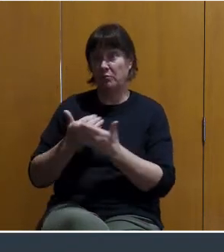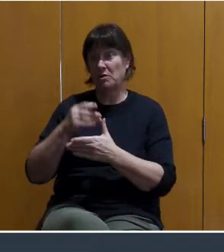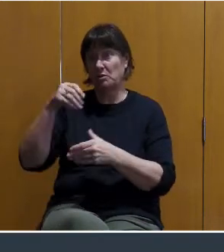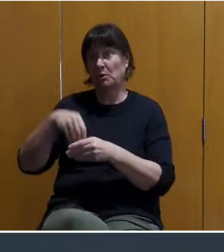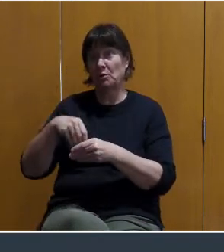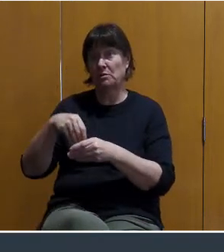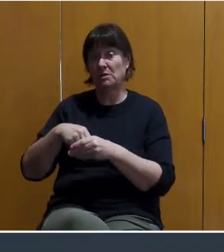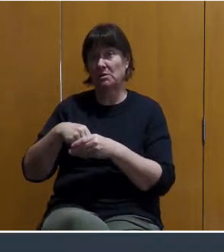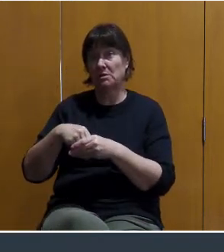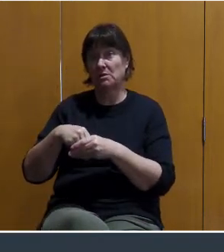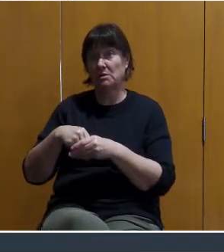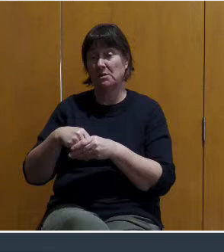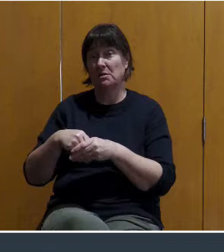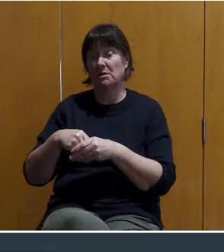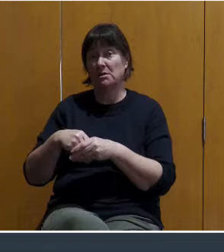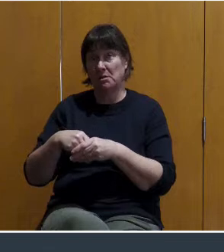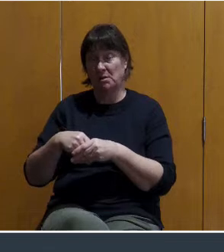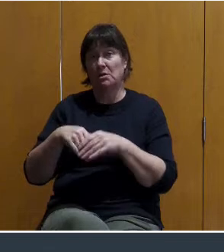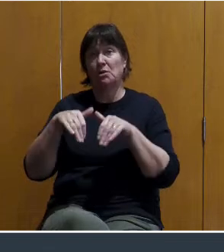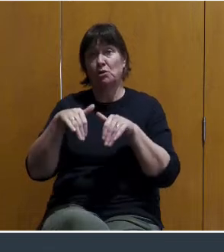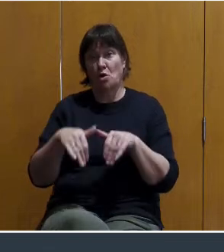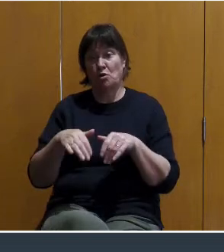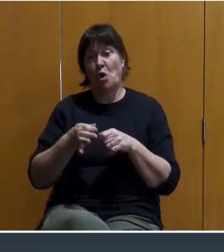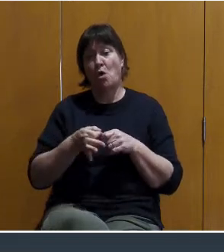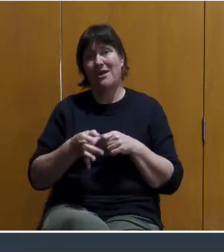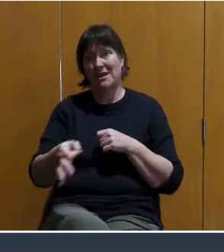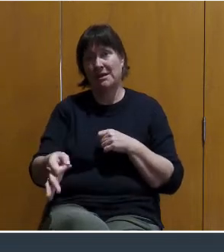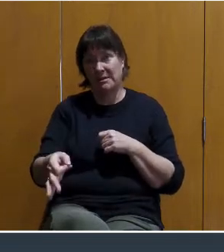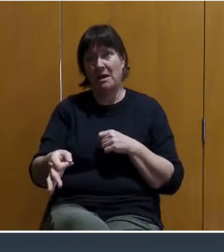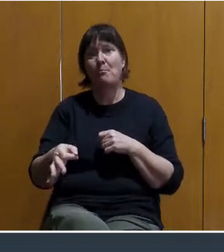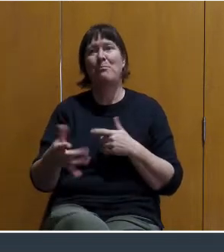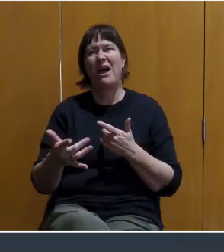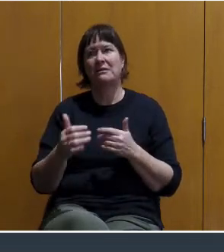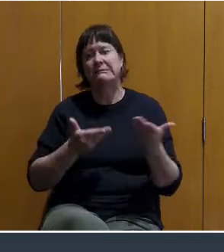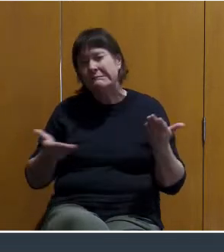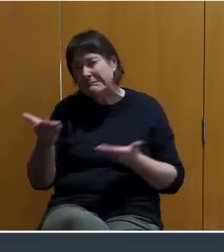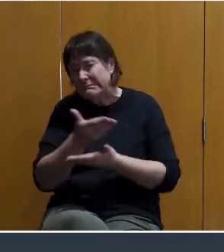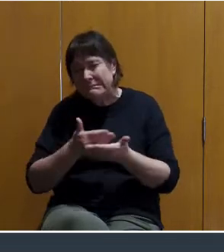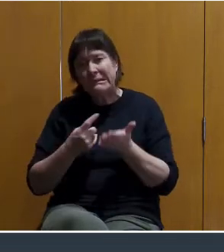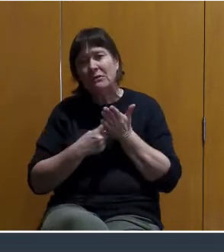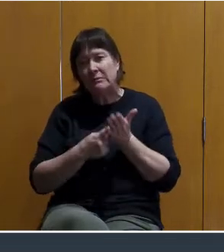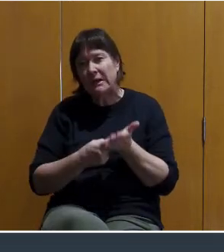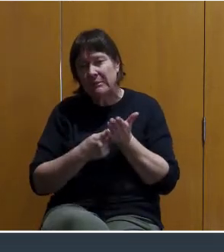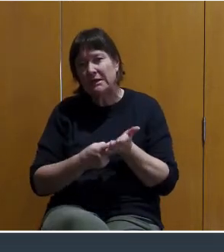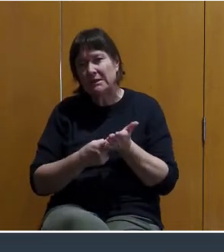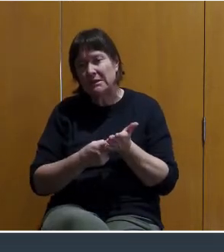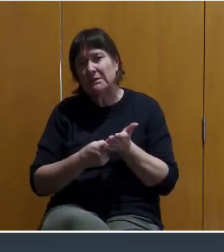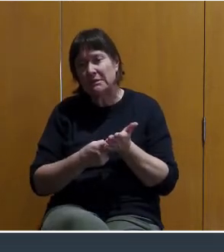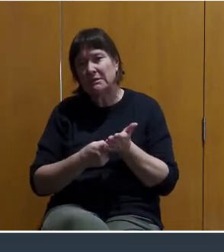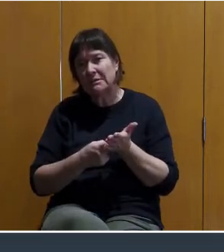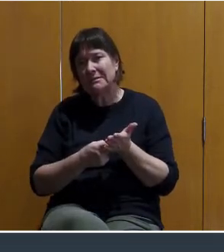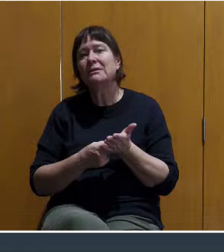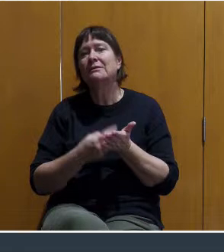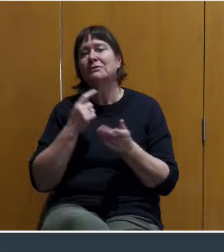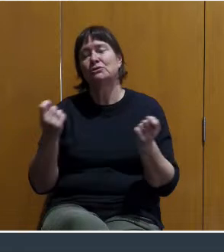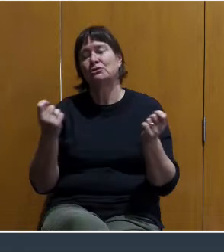include dogs on lead in that area, but after that, the recommendation, after the submission, the recommendation is to not